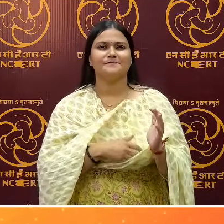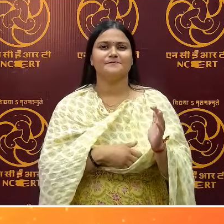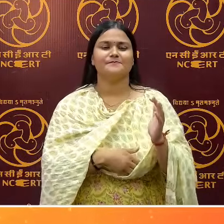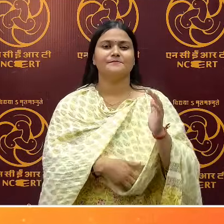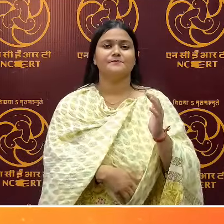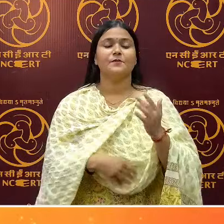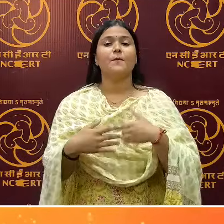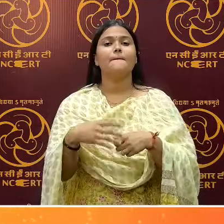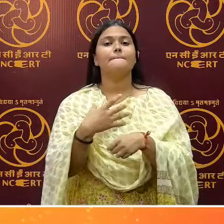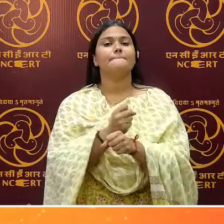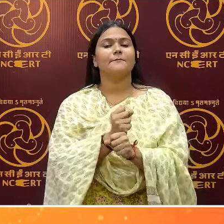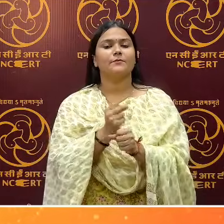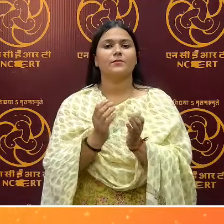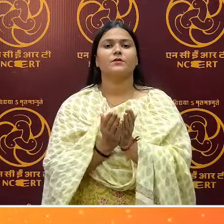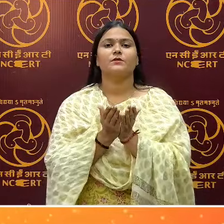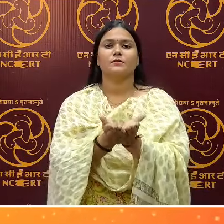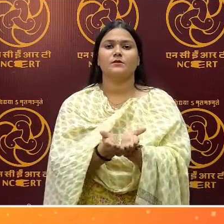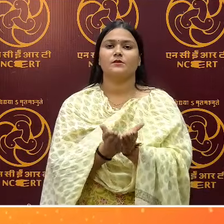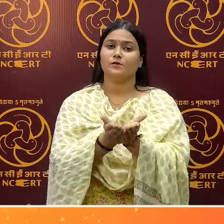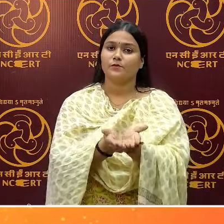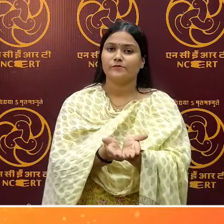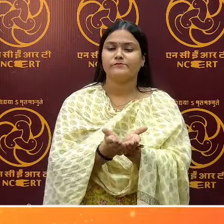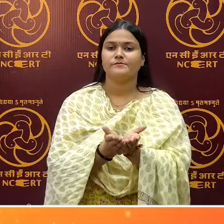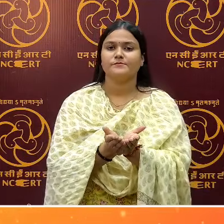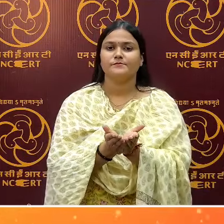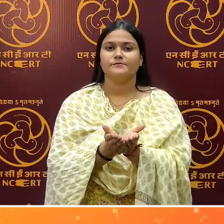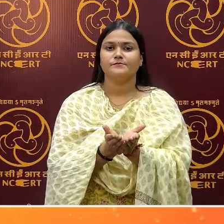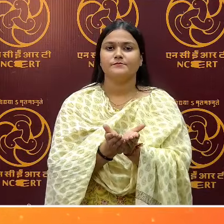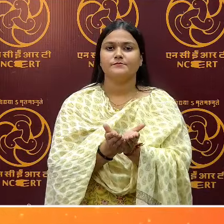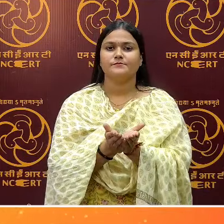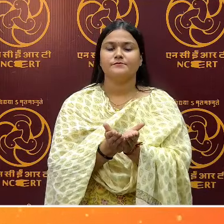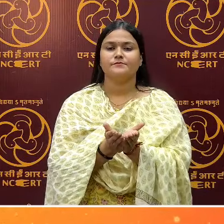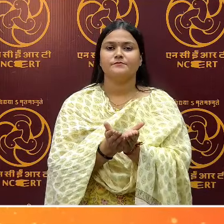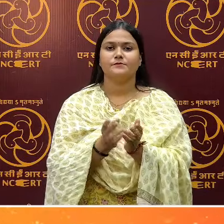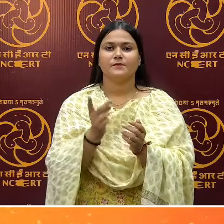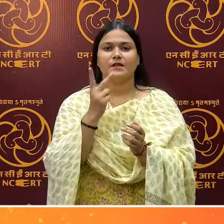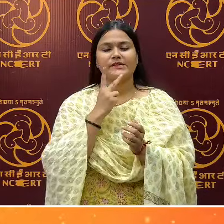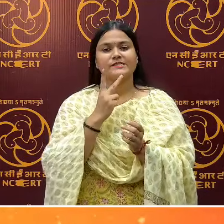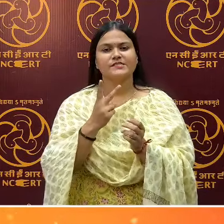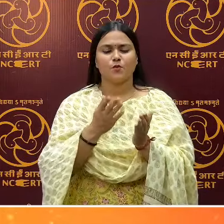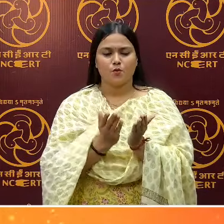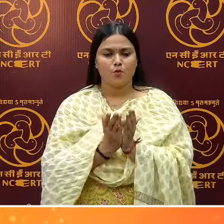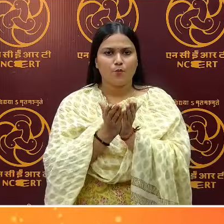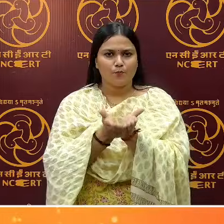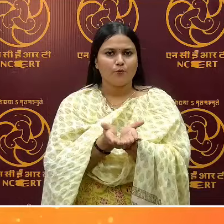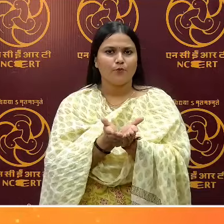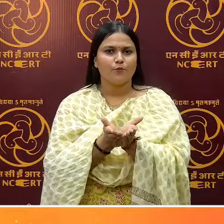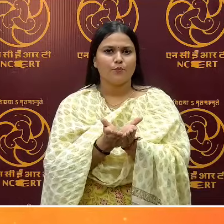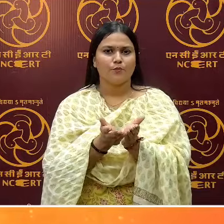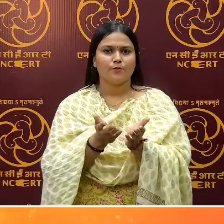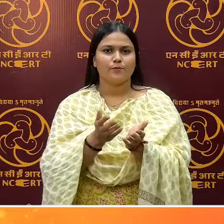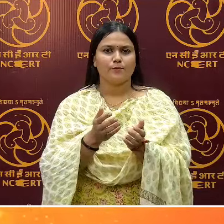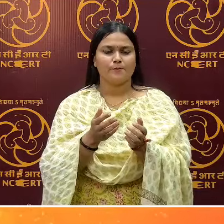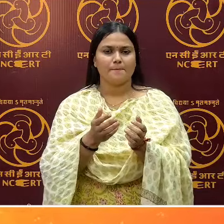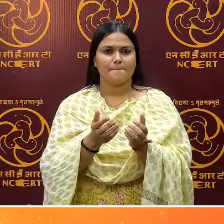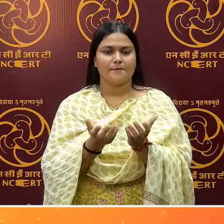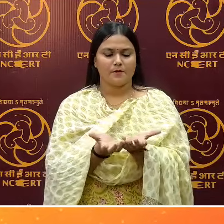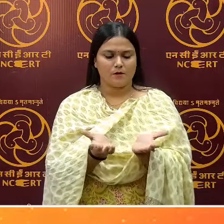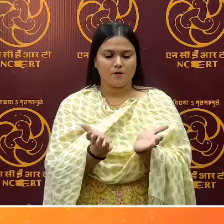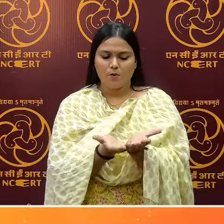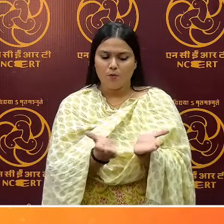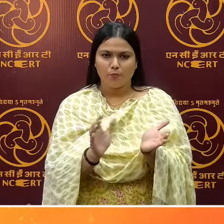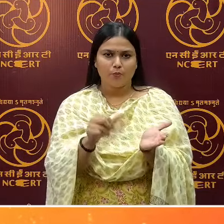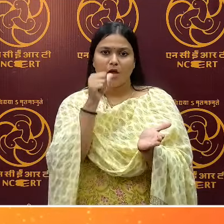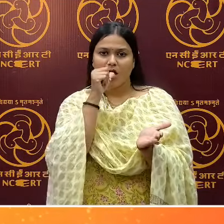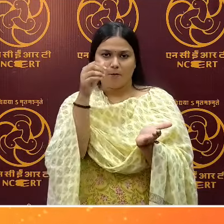also made a paper boat. You've So got I'm two going paper to, boats. yes, let's see whether they float or not. Okay. So I'm putting it in water.